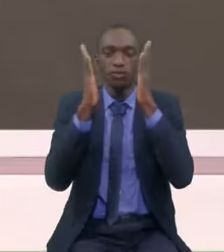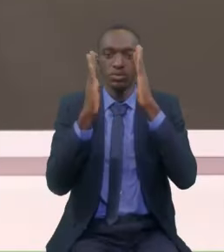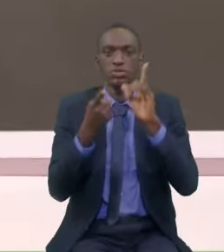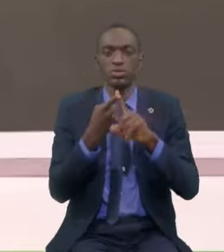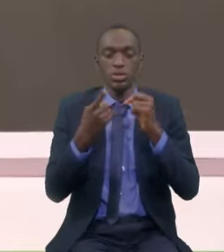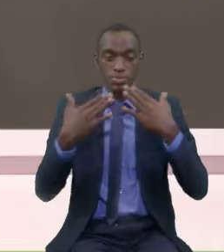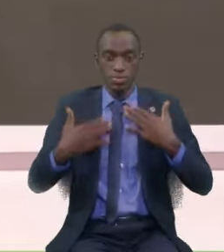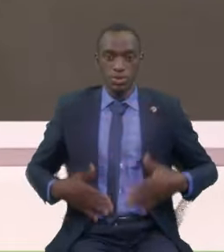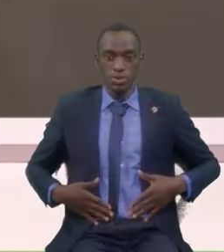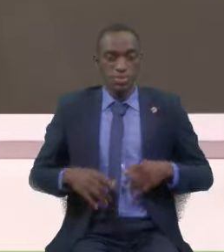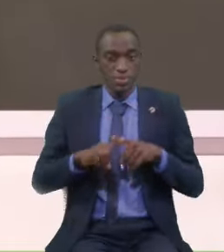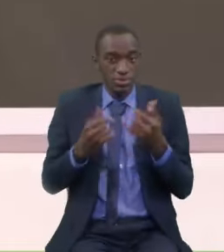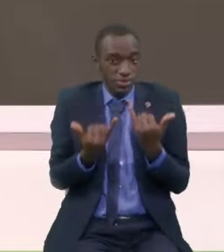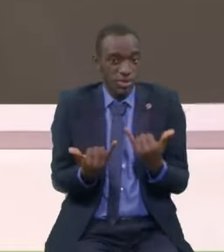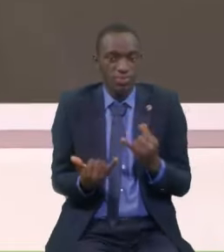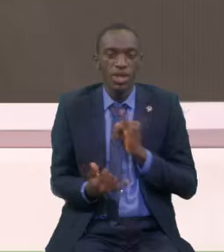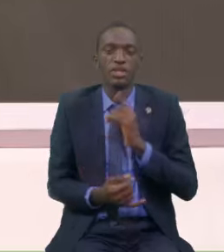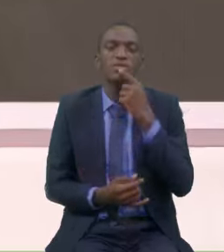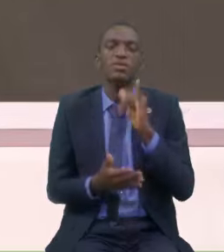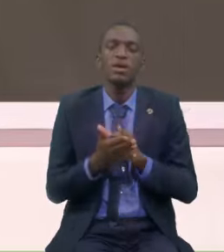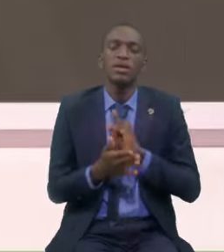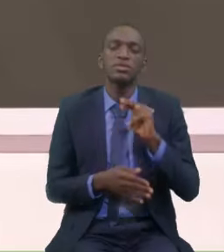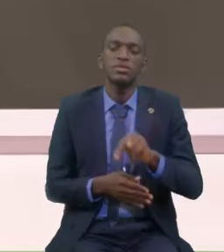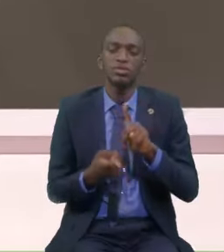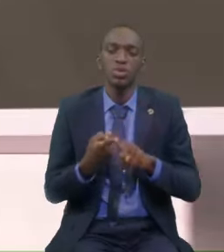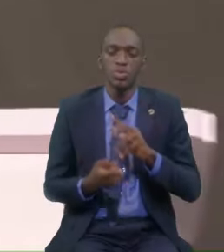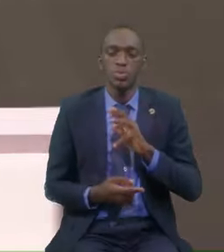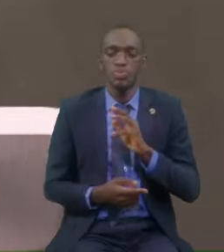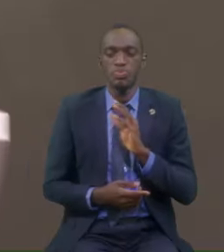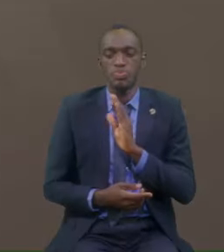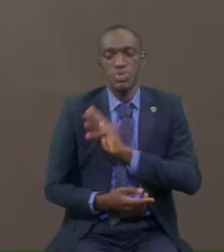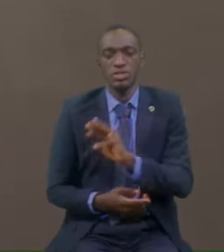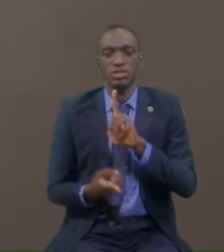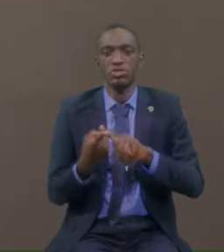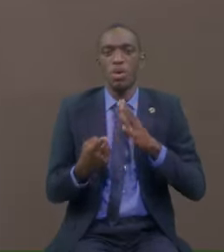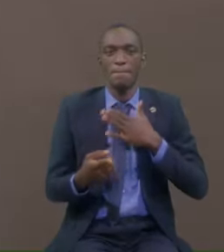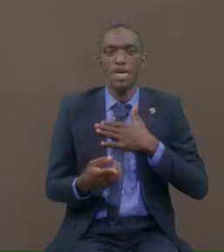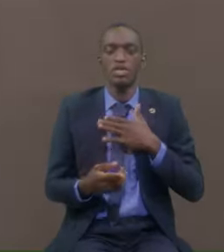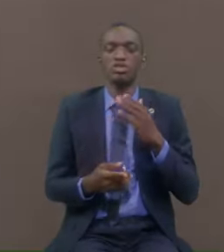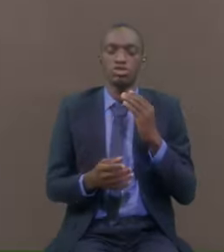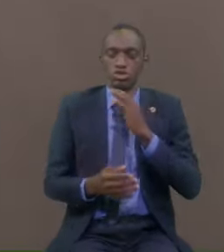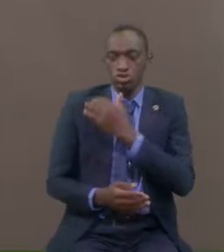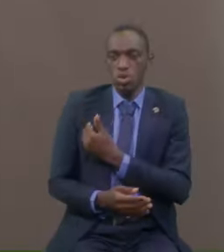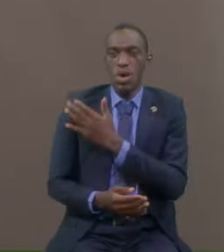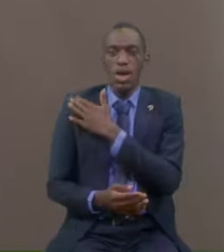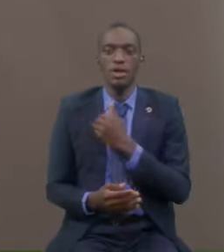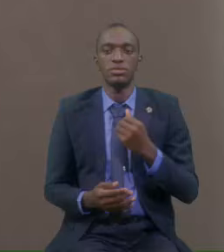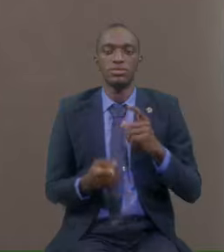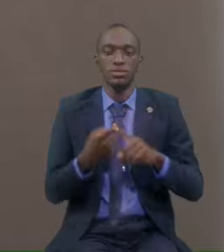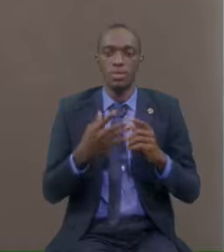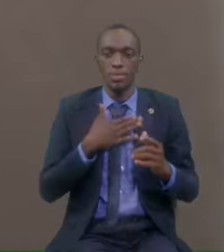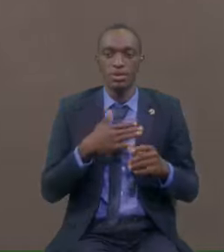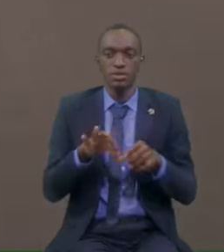I need to minister to my soul and to my spirit. I want to have my spirit and